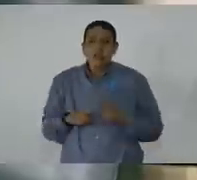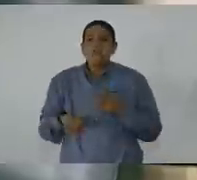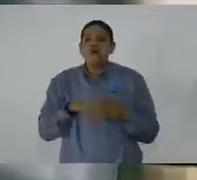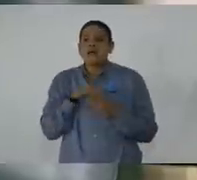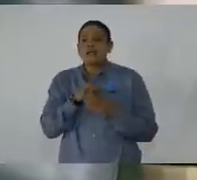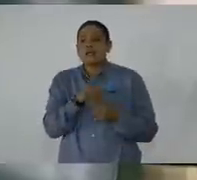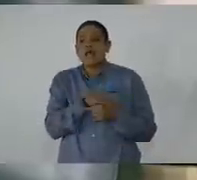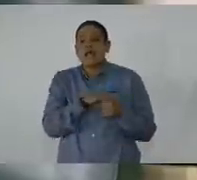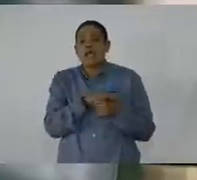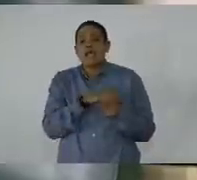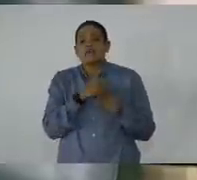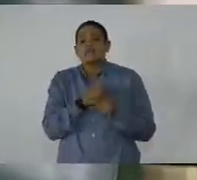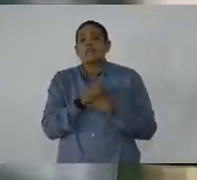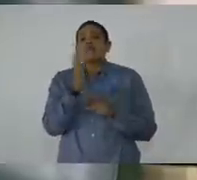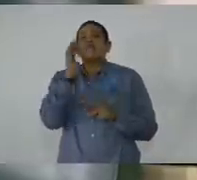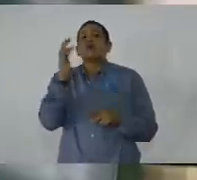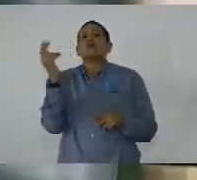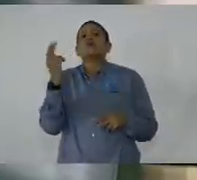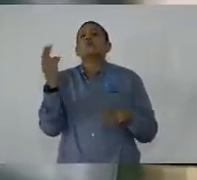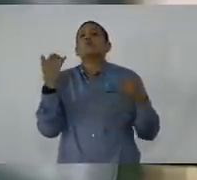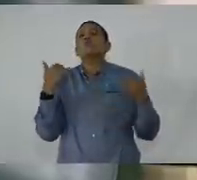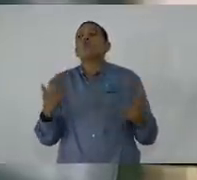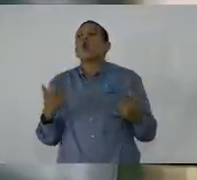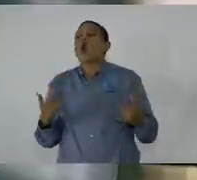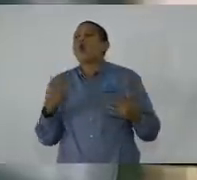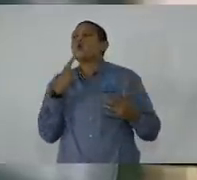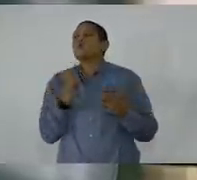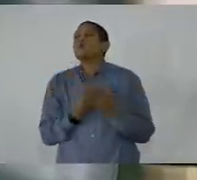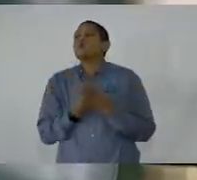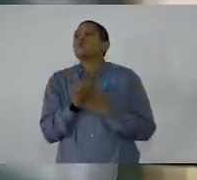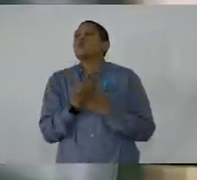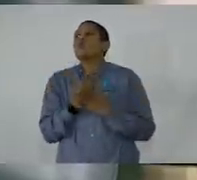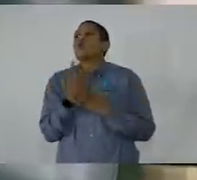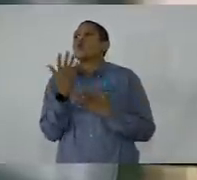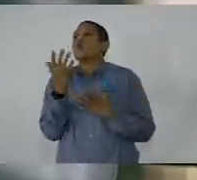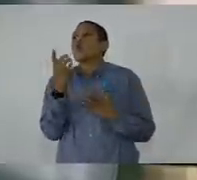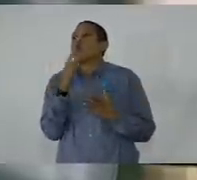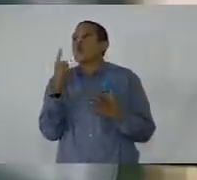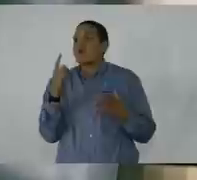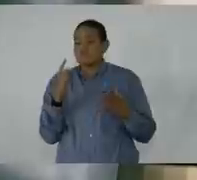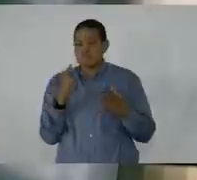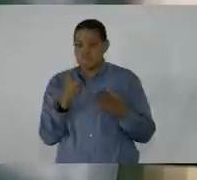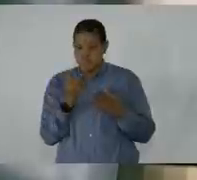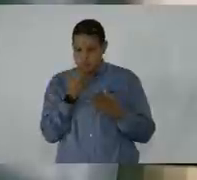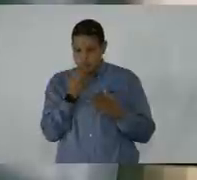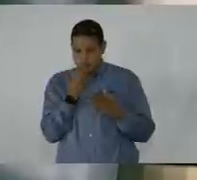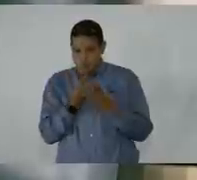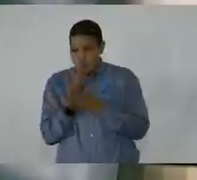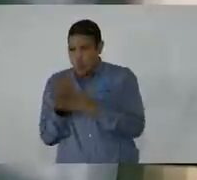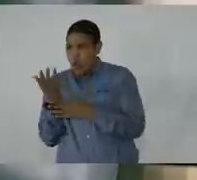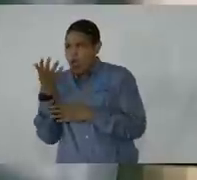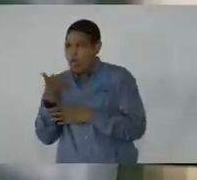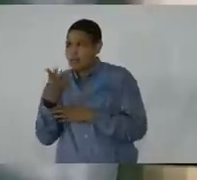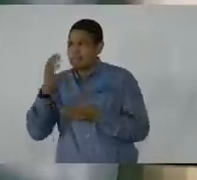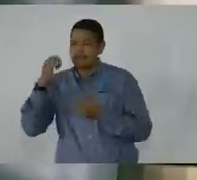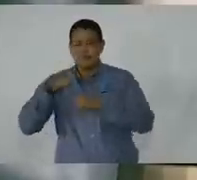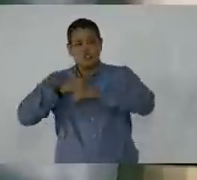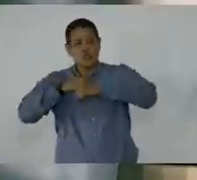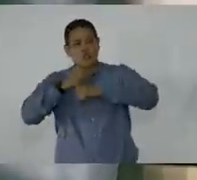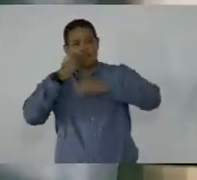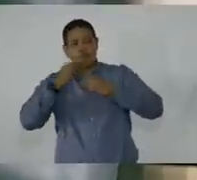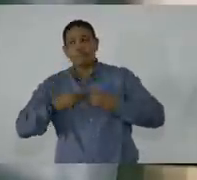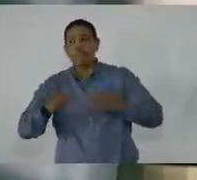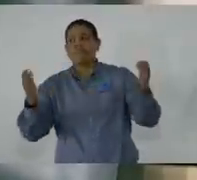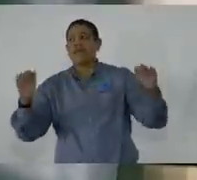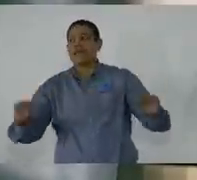that area, are going to be used now to grow orchard crops as part of our food security initiative.